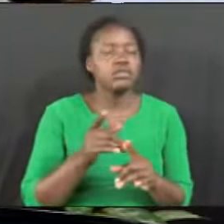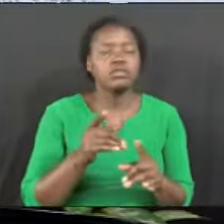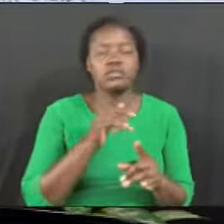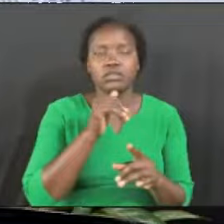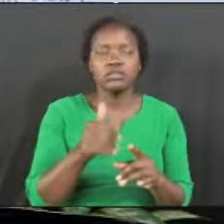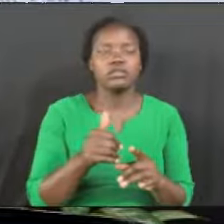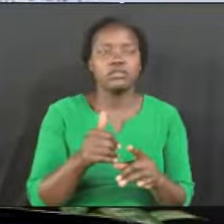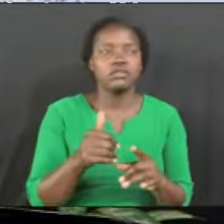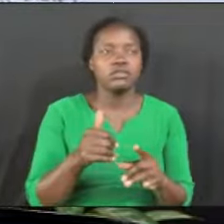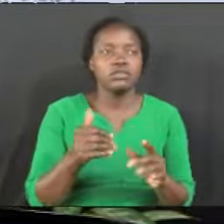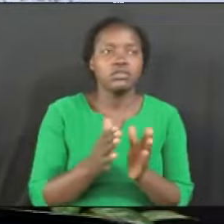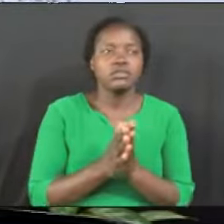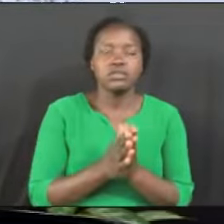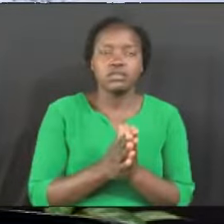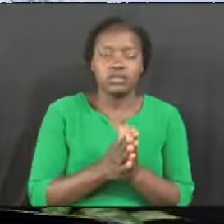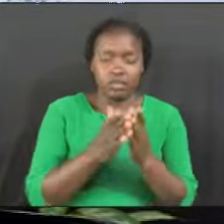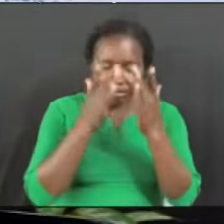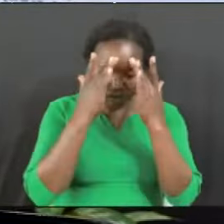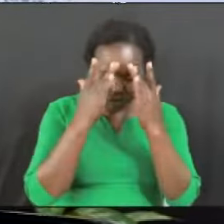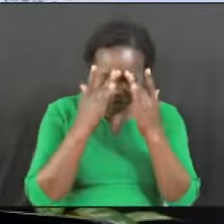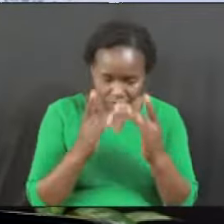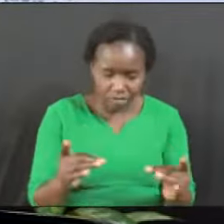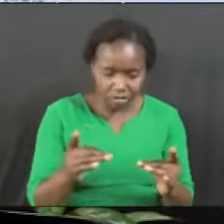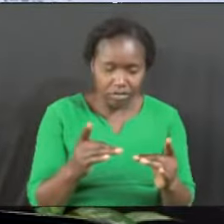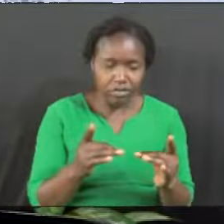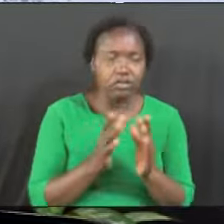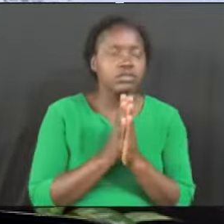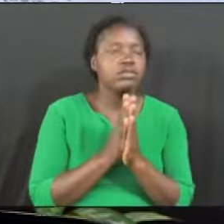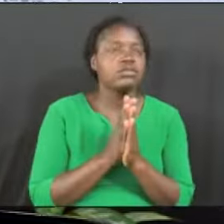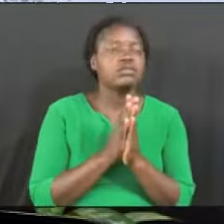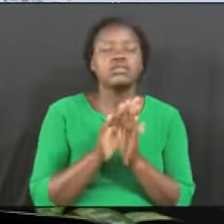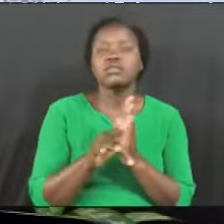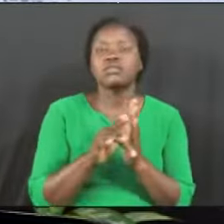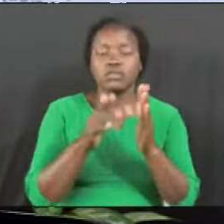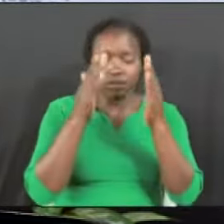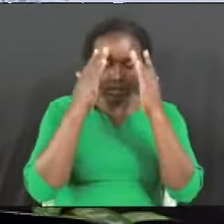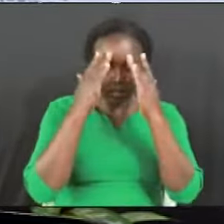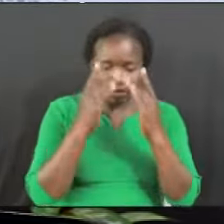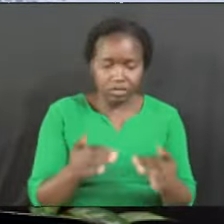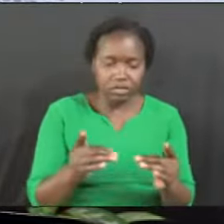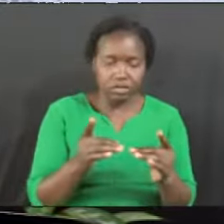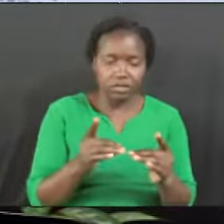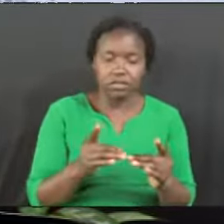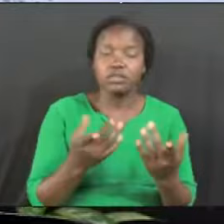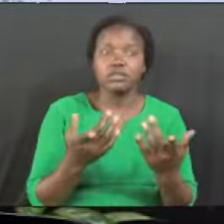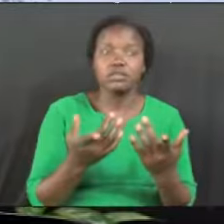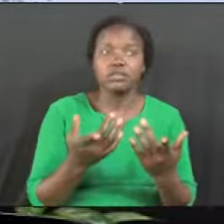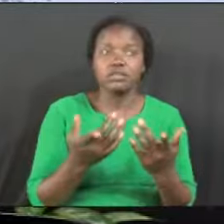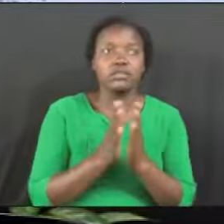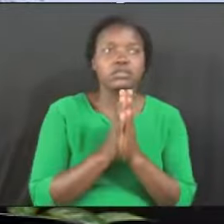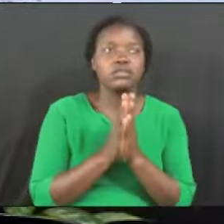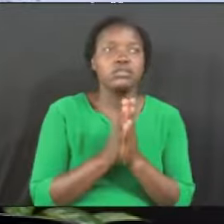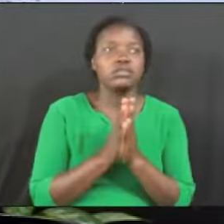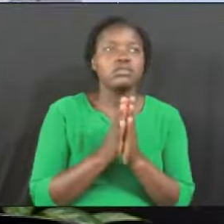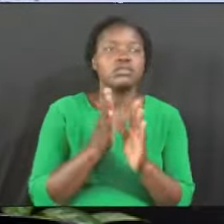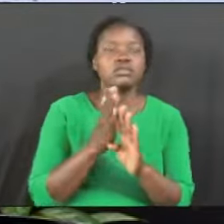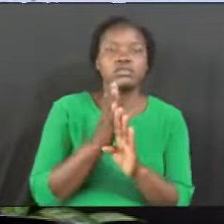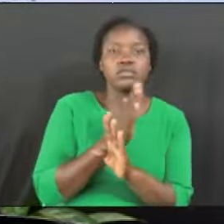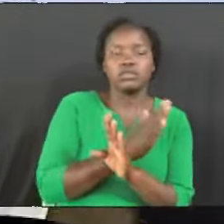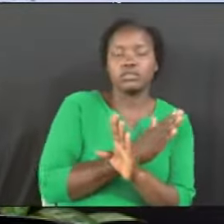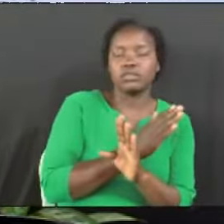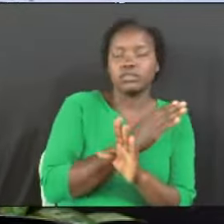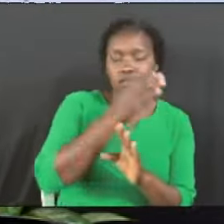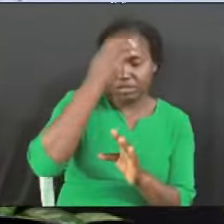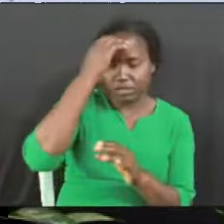Prayer, it is the disciples' prayer. And that disciples' prayer ends with, "For thine is the